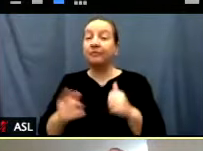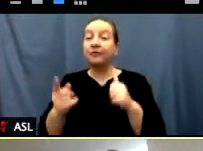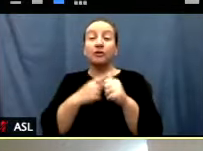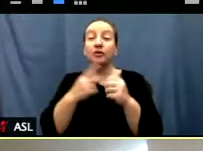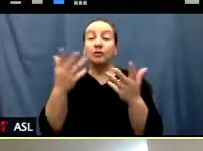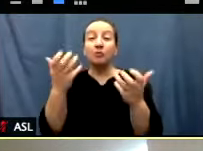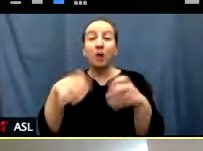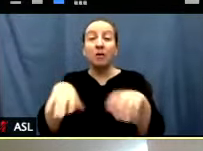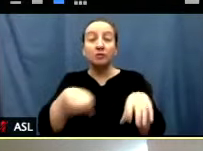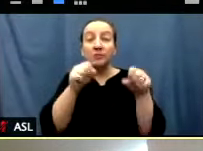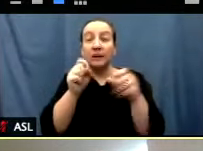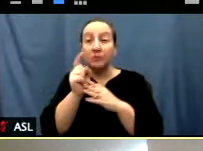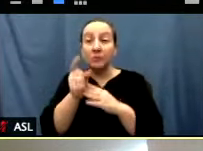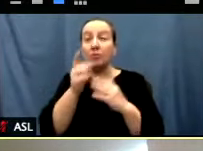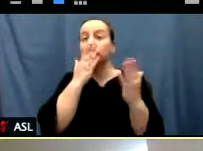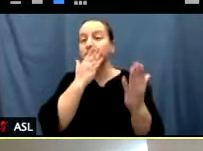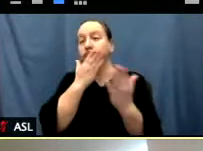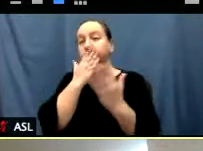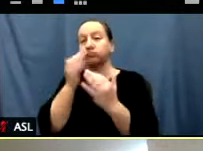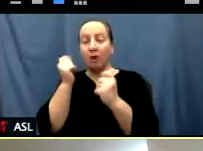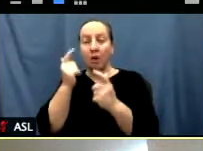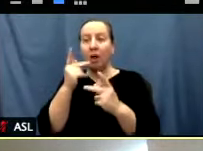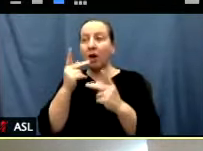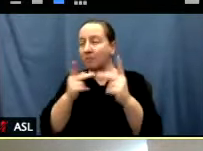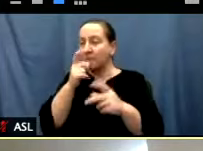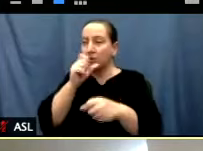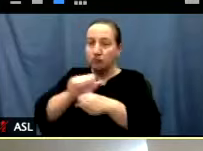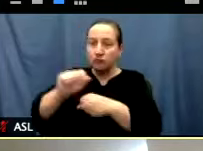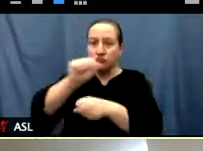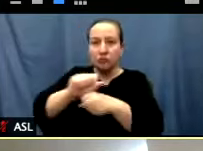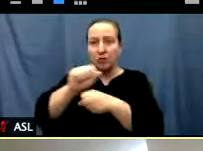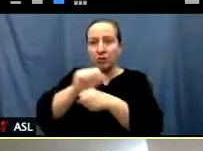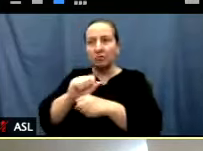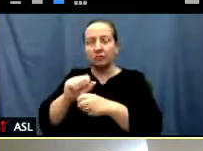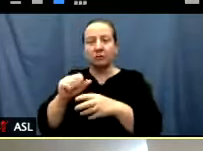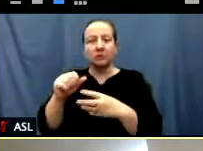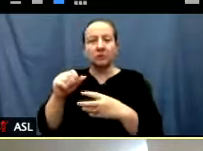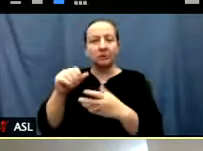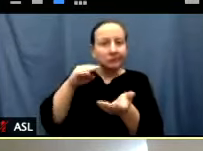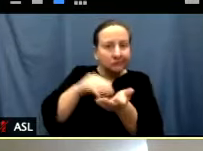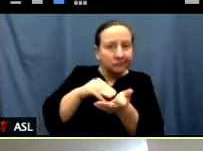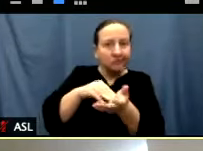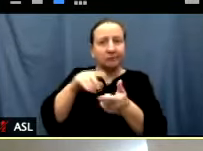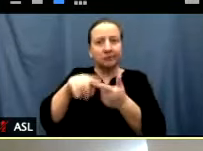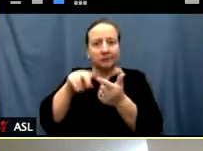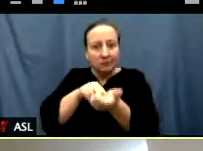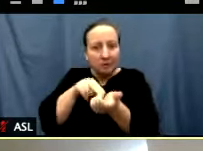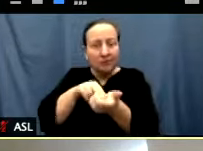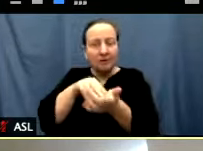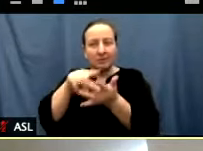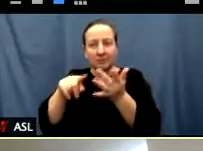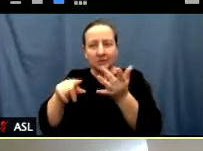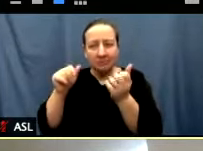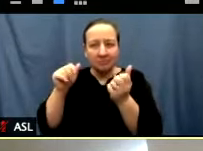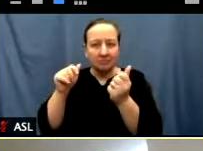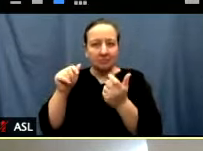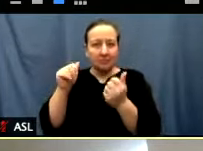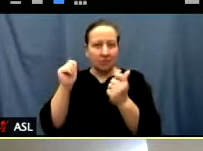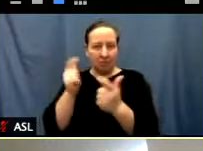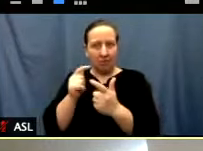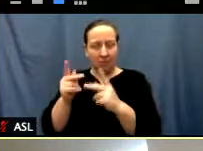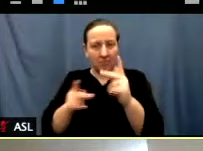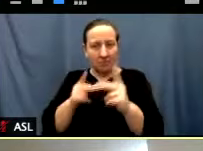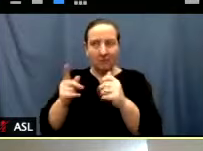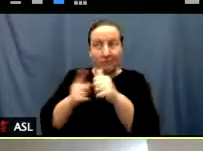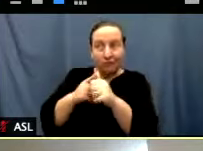to thank all of the frontline healthcare workers and first responders in Colorado who have been working on the front line since